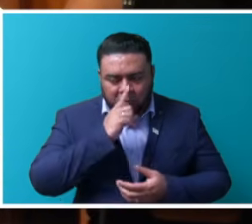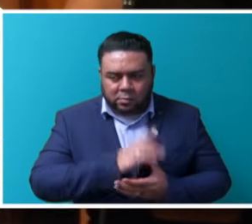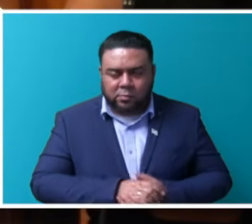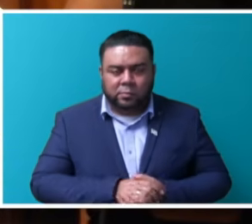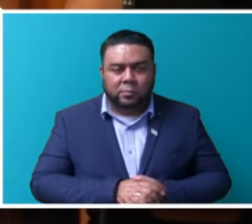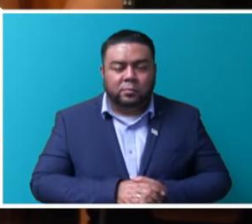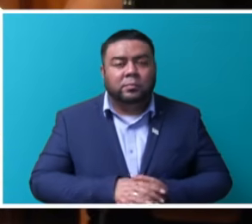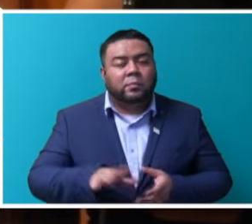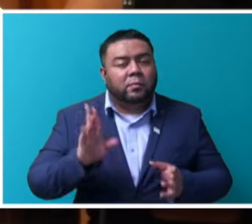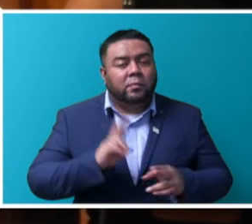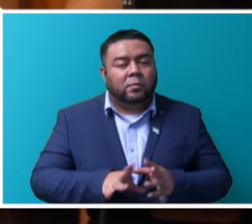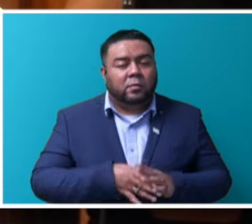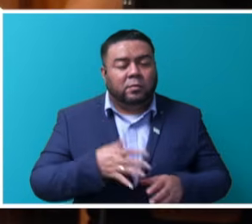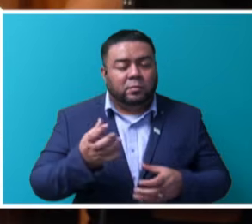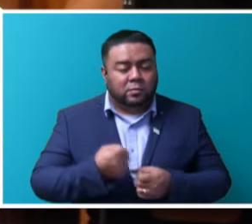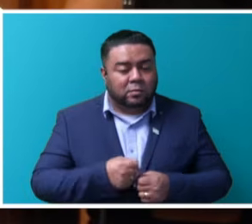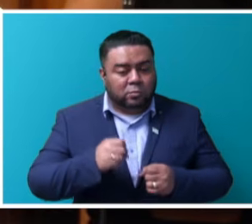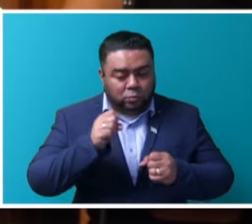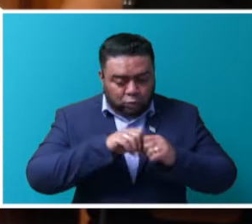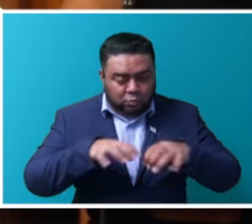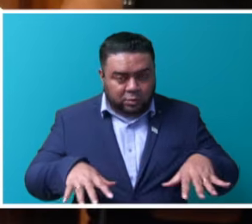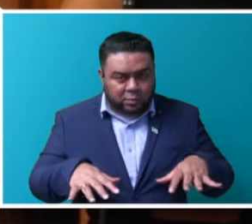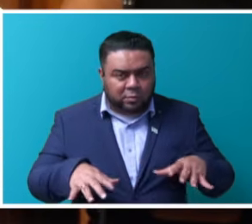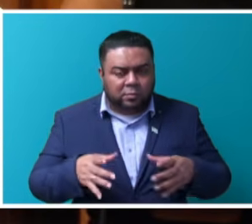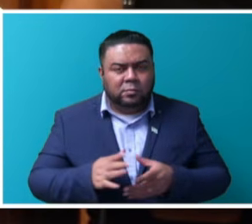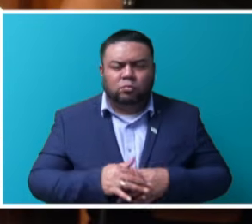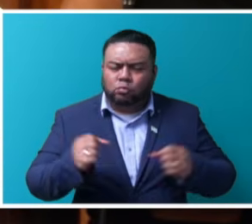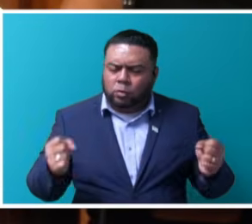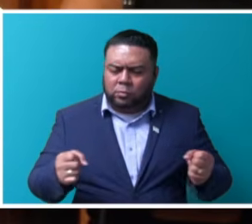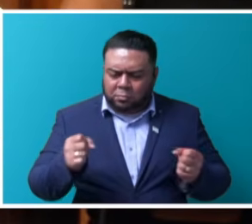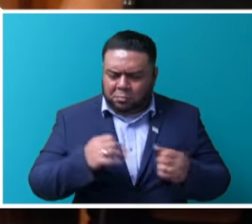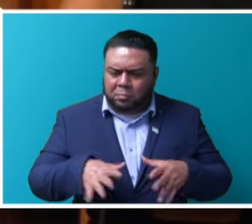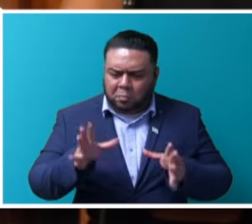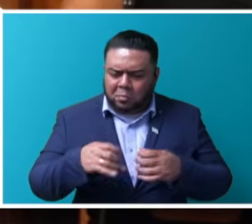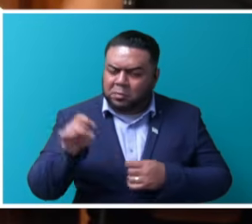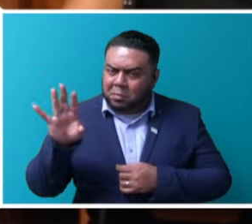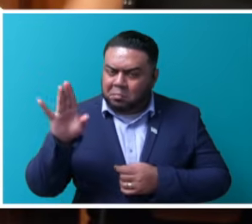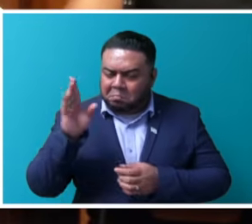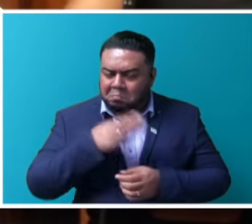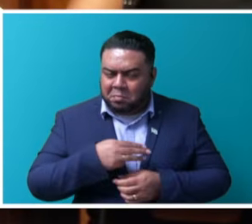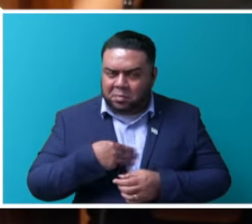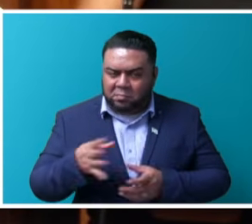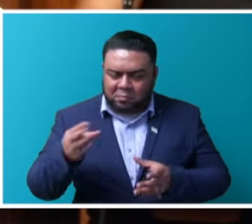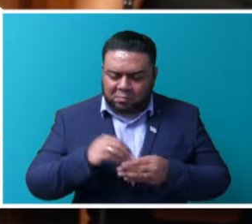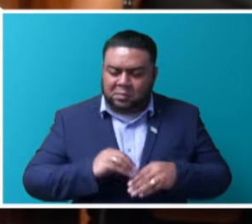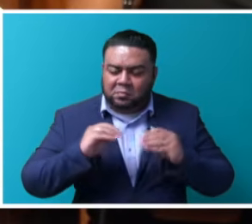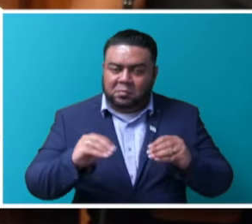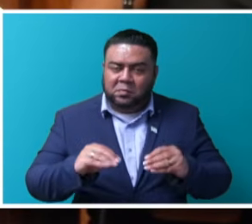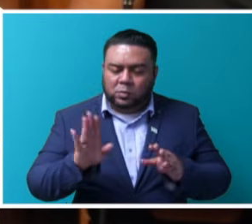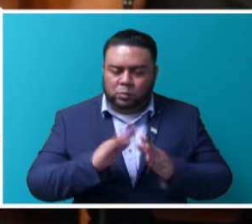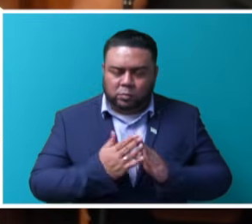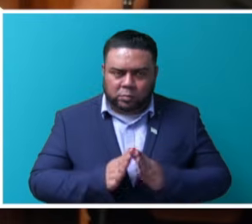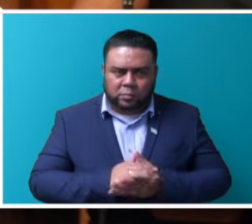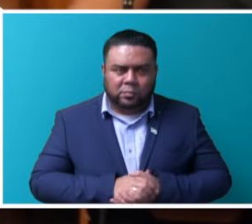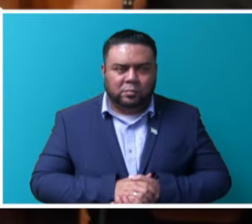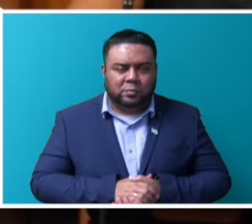the FNPF subcommittees, including the recent appointment of a strong expert group of independent members in the investment committee.